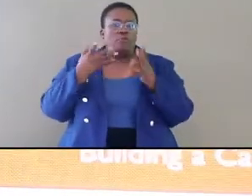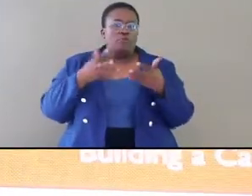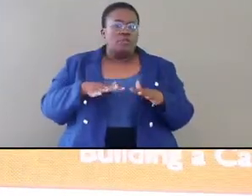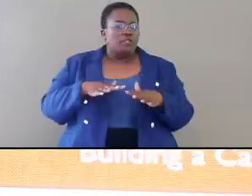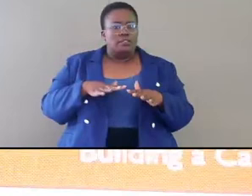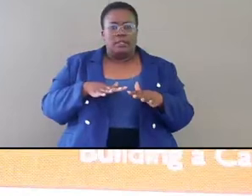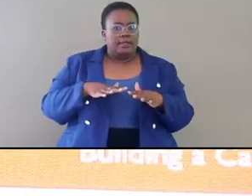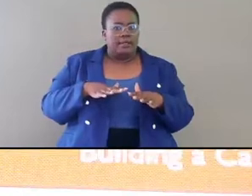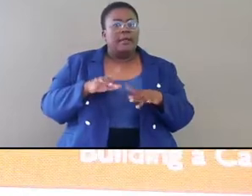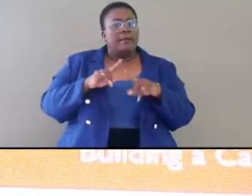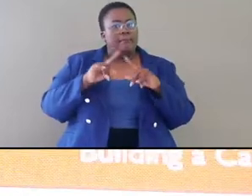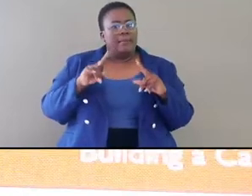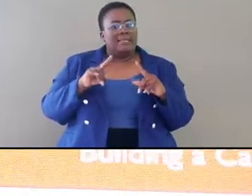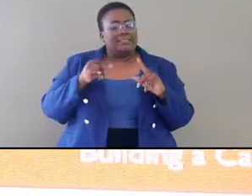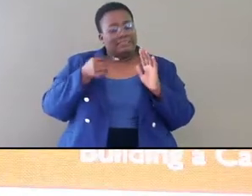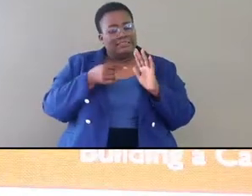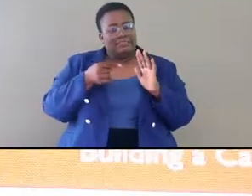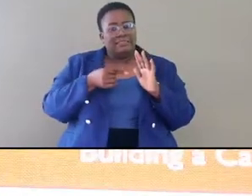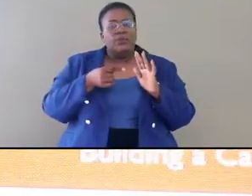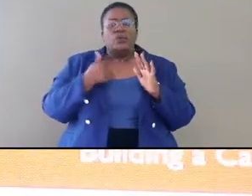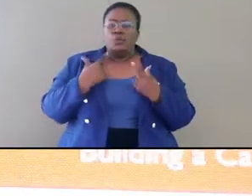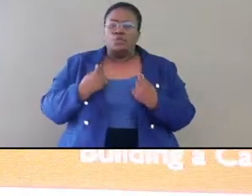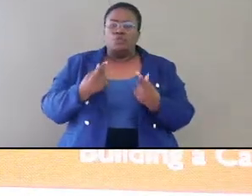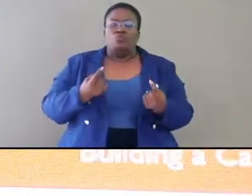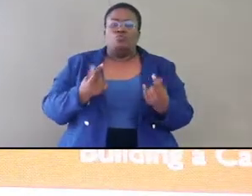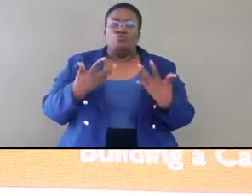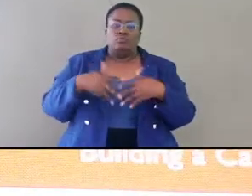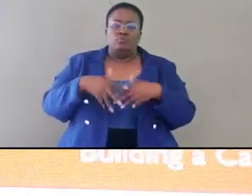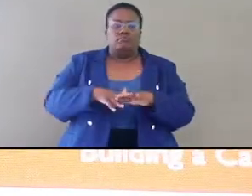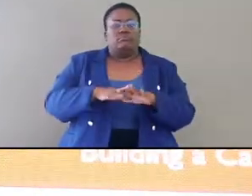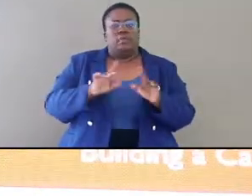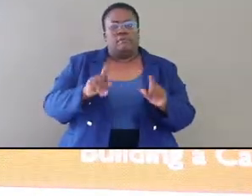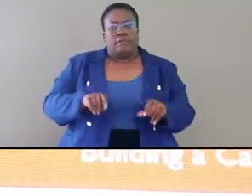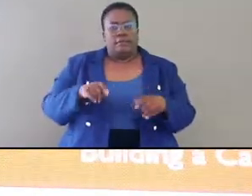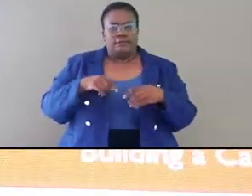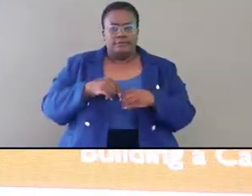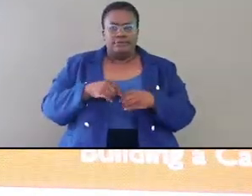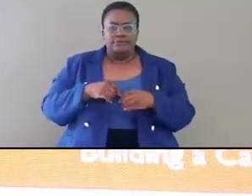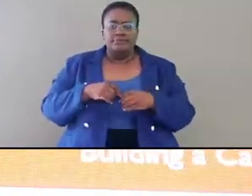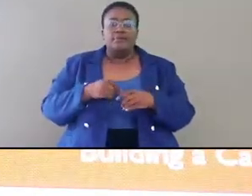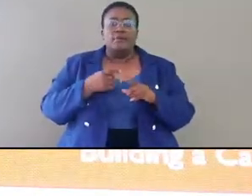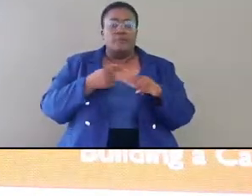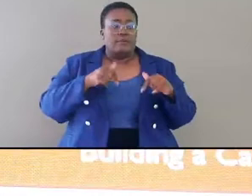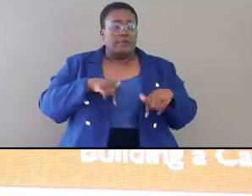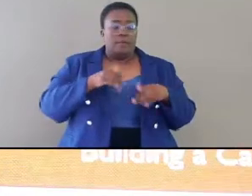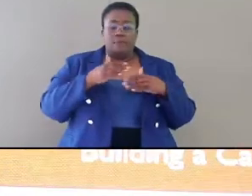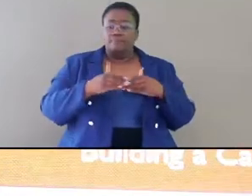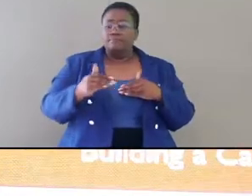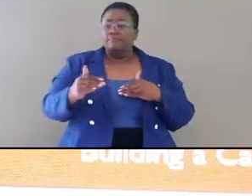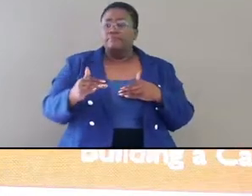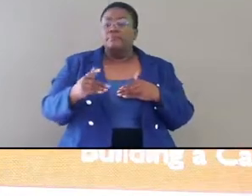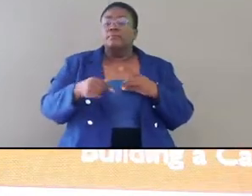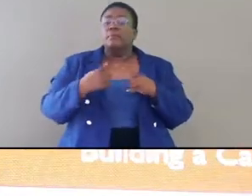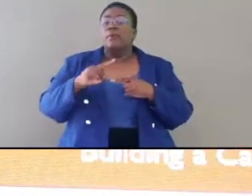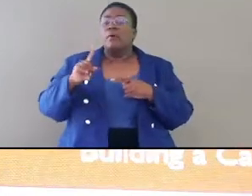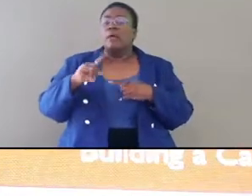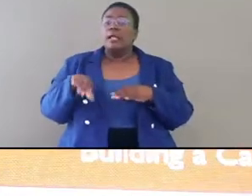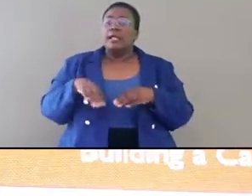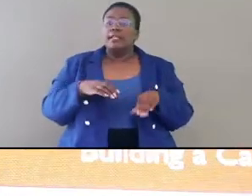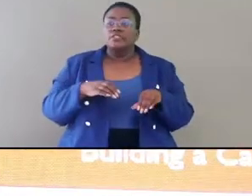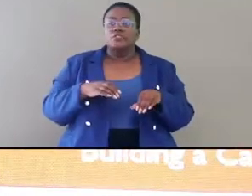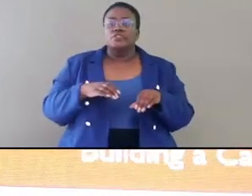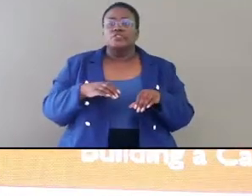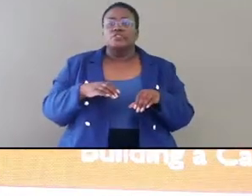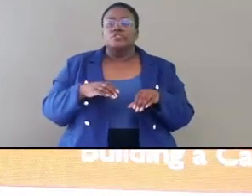one that we really have to action out. Now, as we move from here, it's about action, I mean,